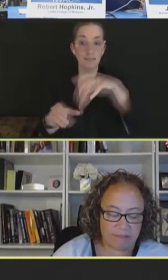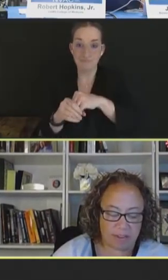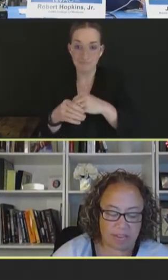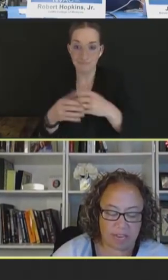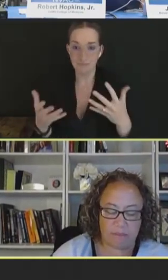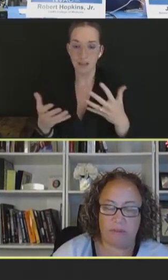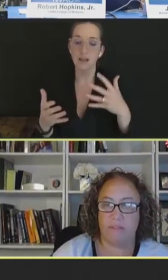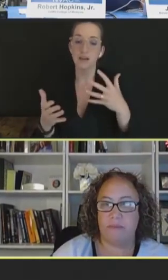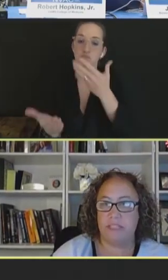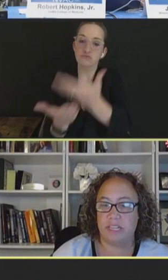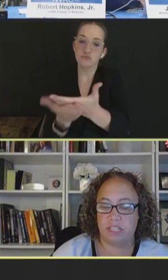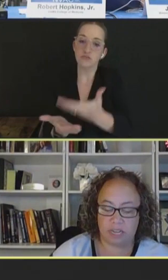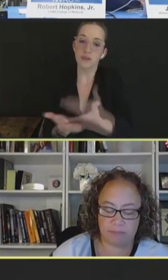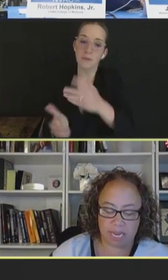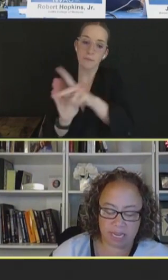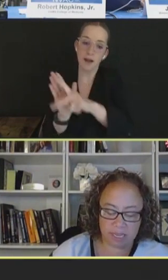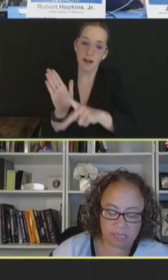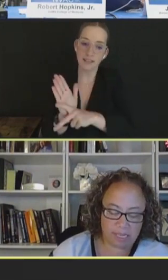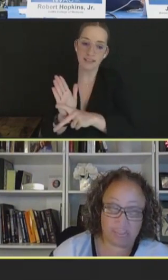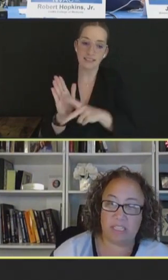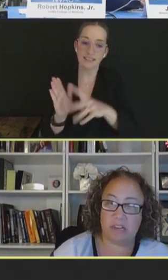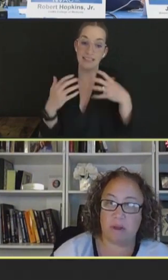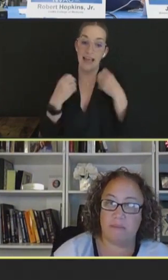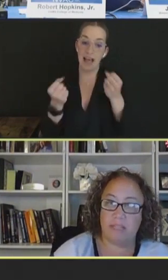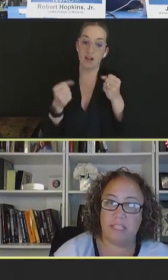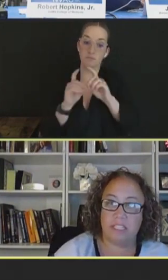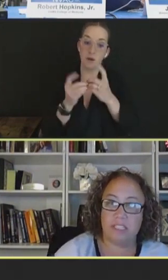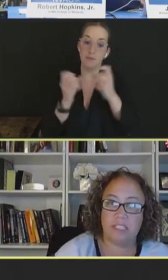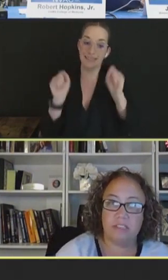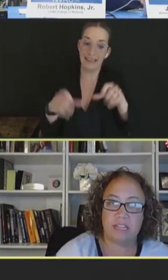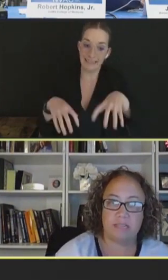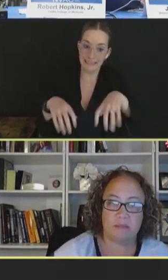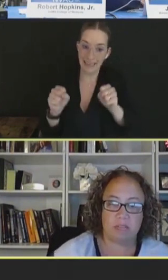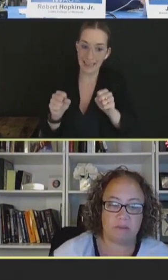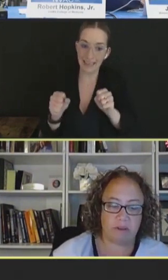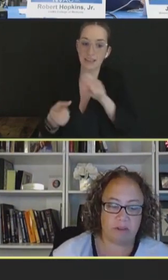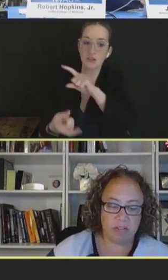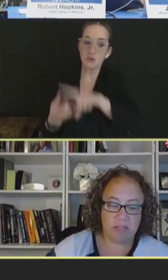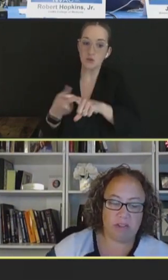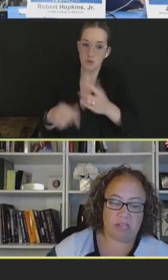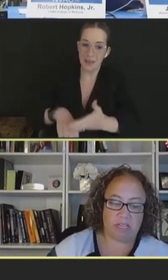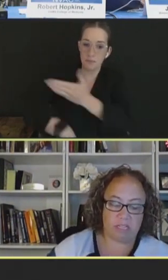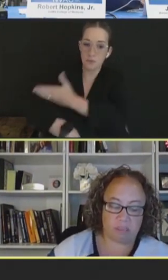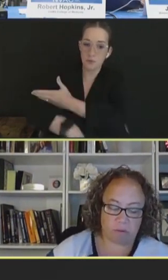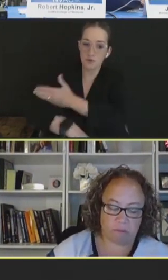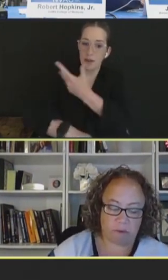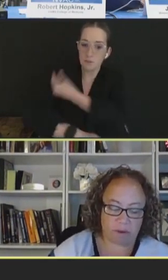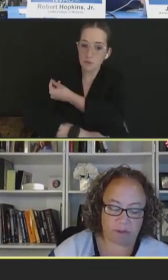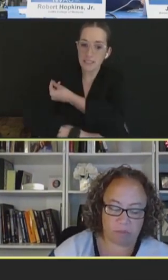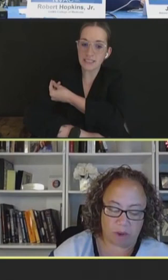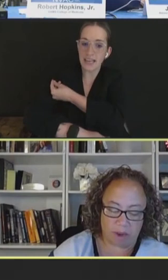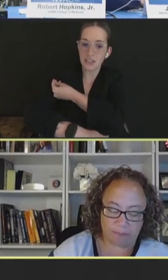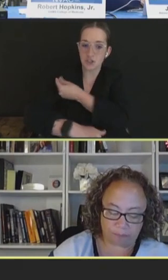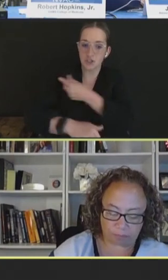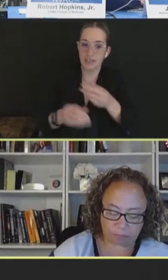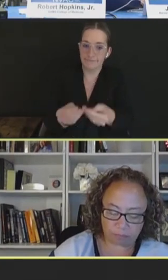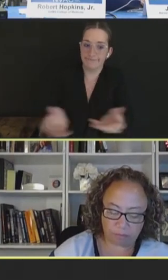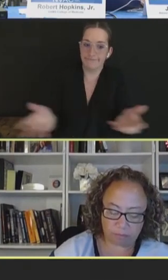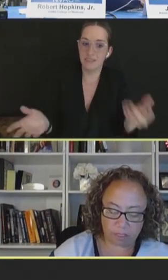to advocate and improve immunization uptake in adult populations. And so that's something we've been looking to promote as